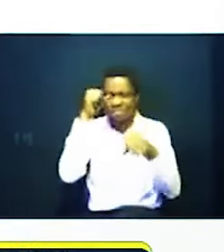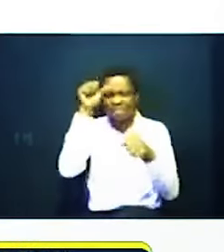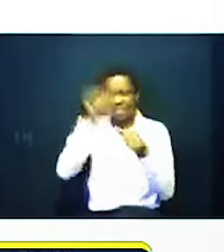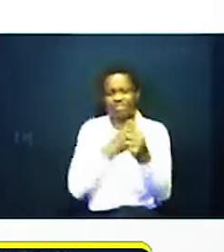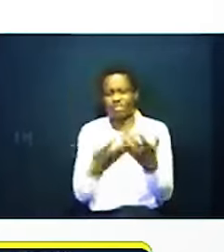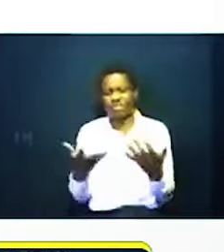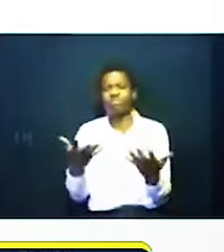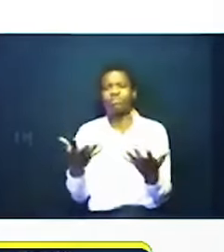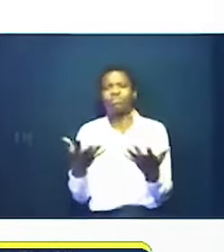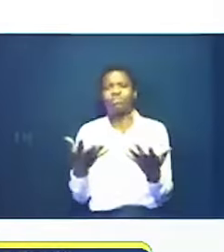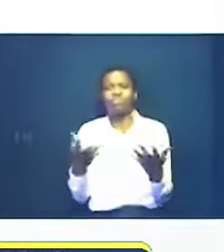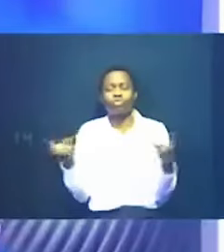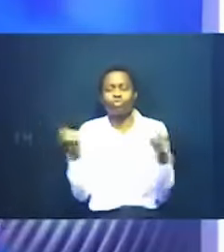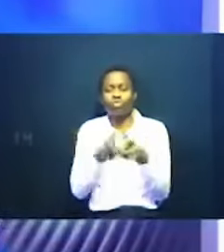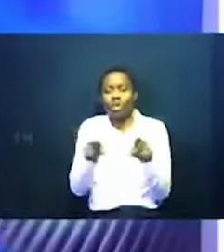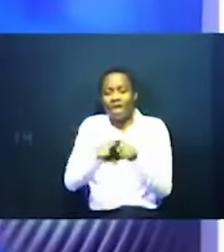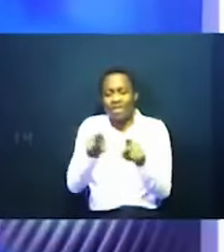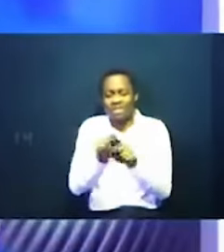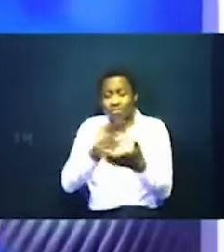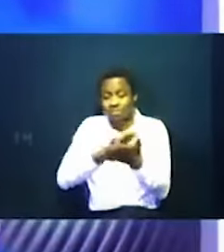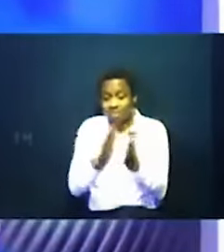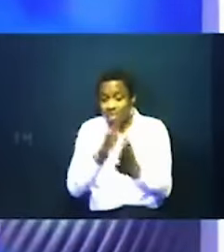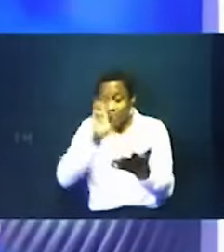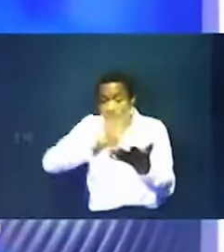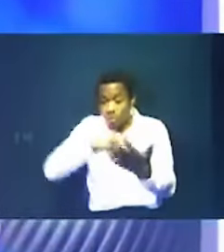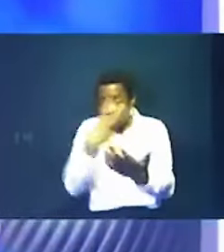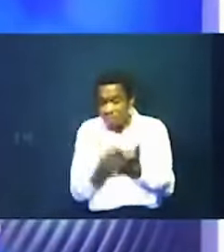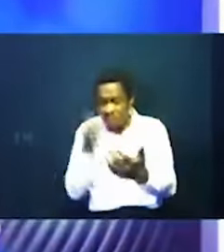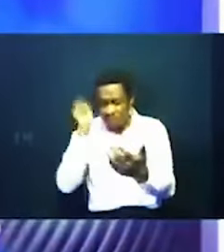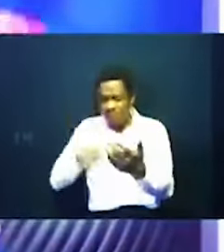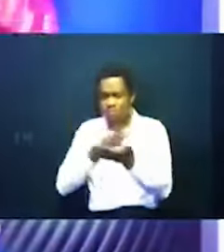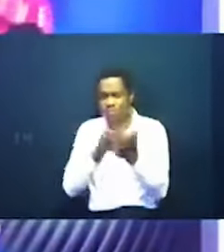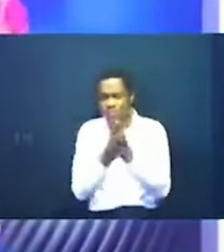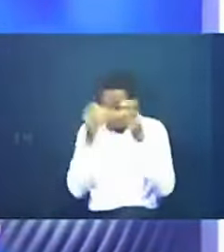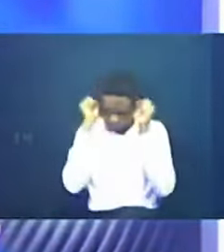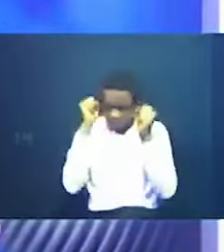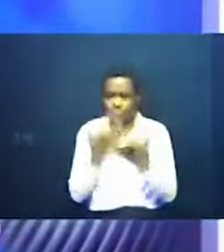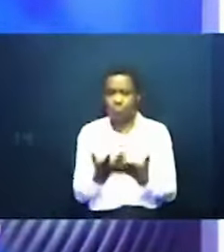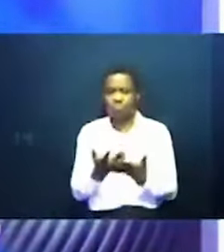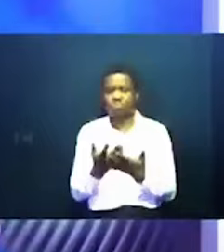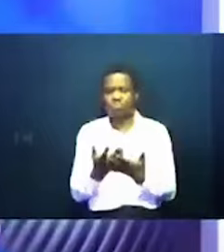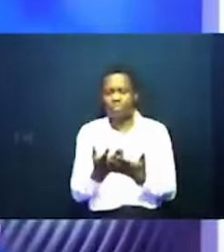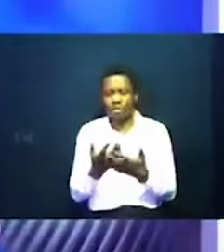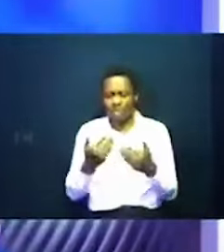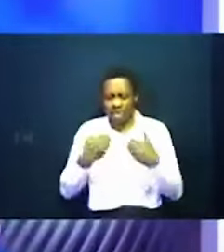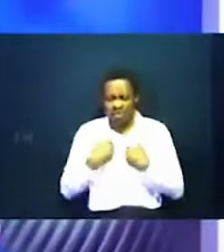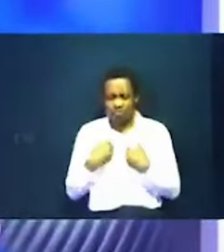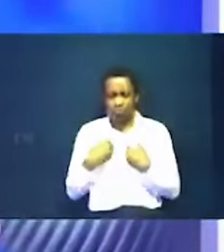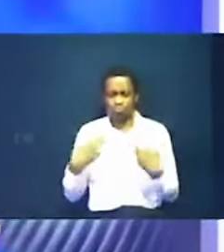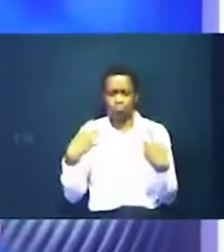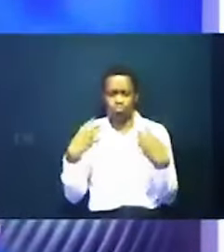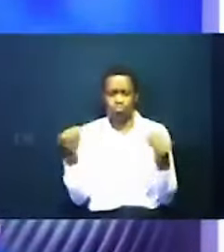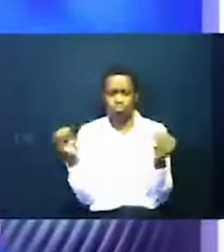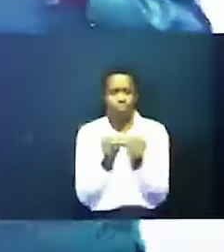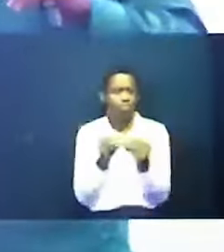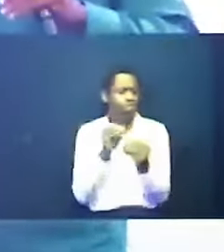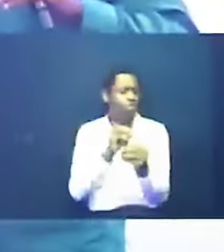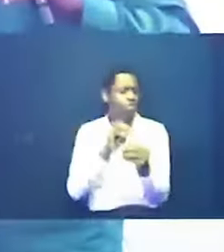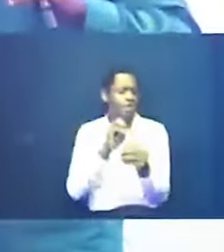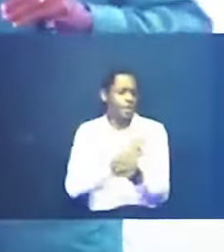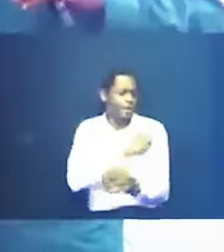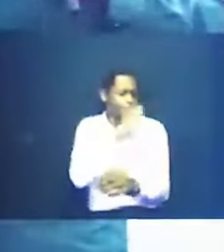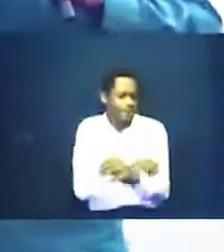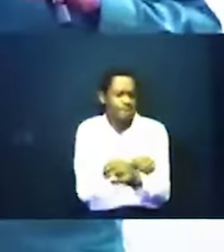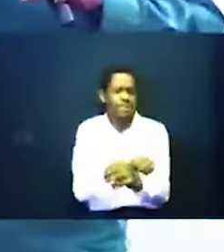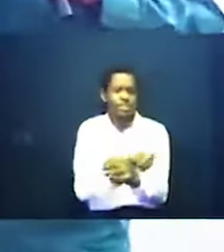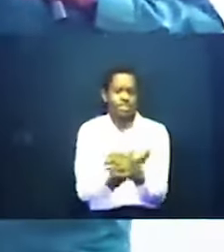be fervent in our witness. Yeah, ya dance ya ye declare say ye didn't see it. There must be energy and warmth in our witness. Ni aye ye